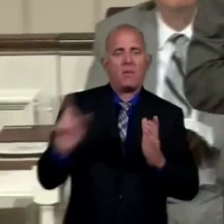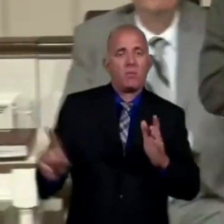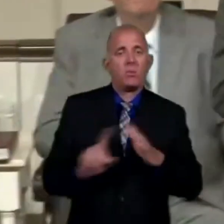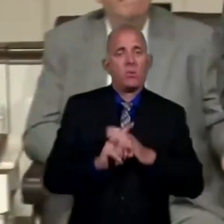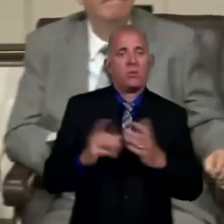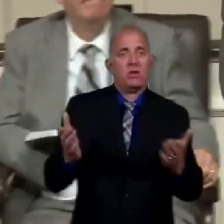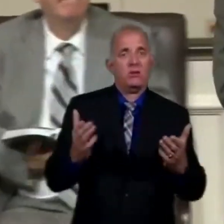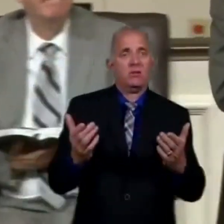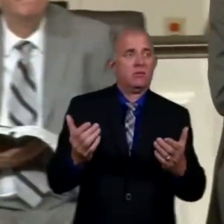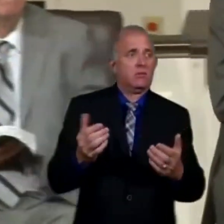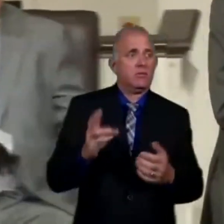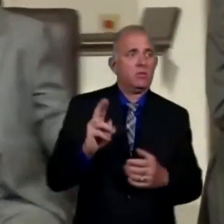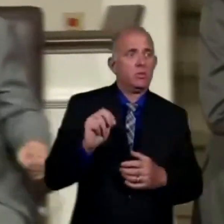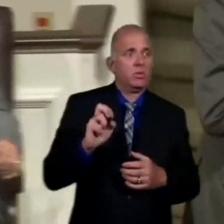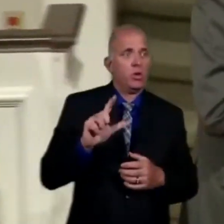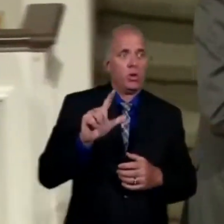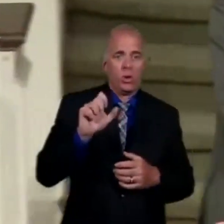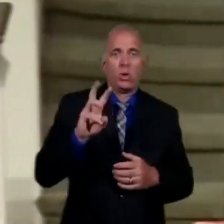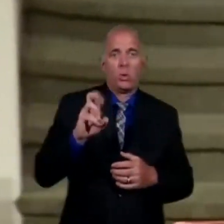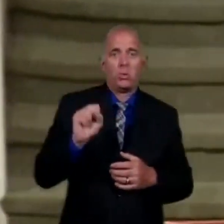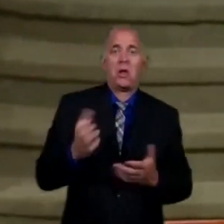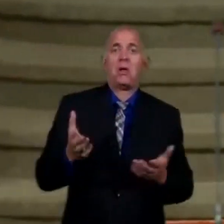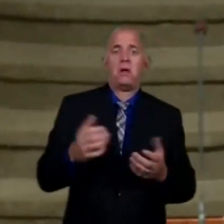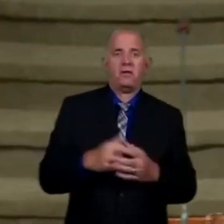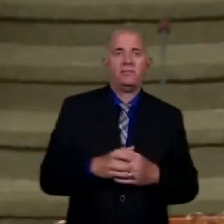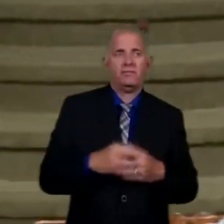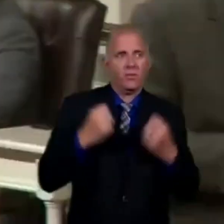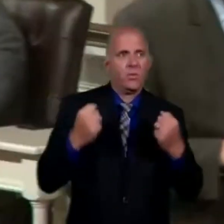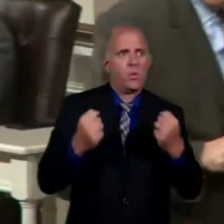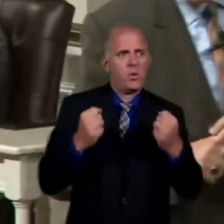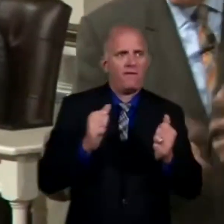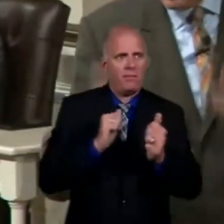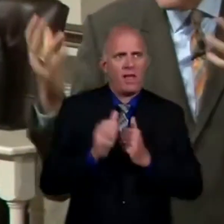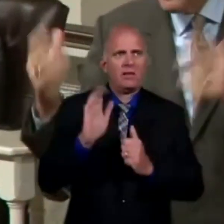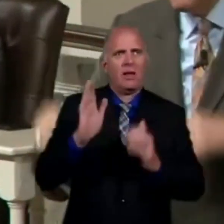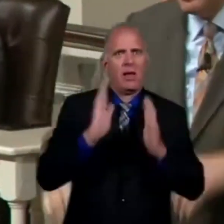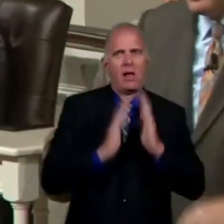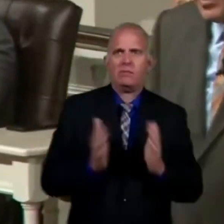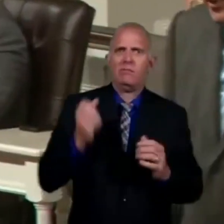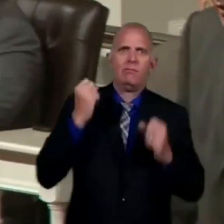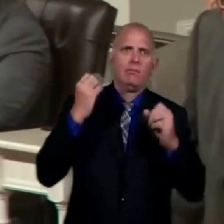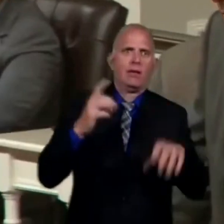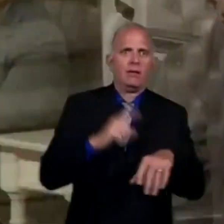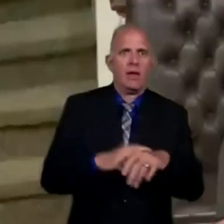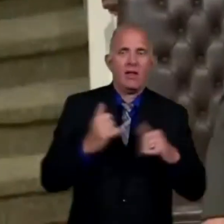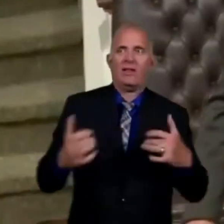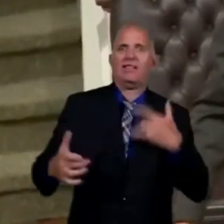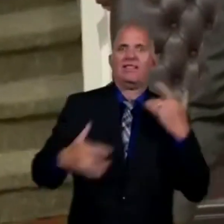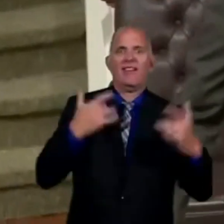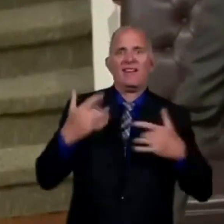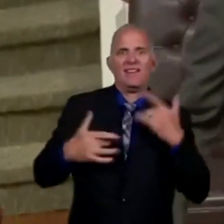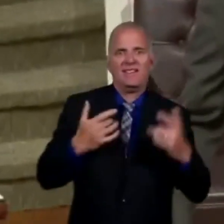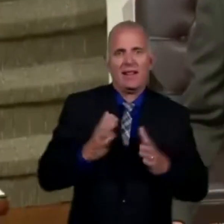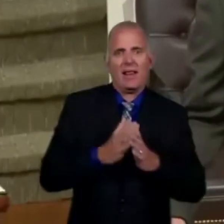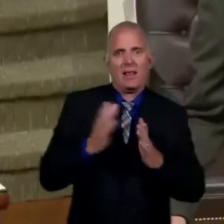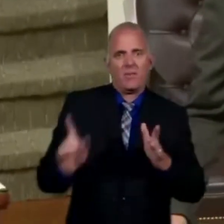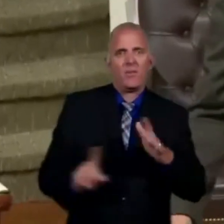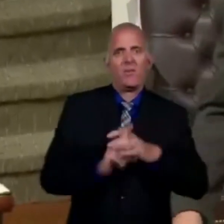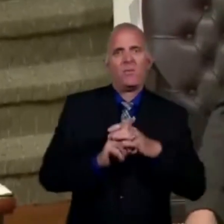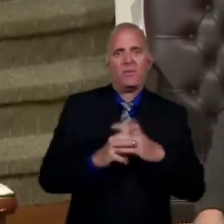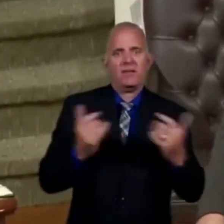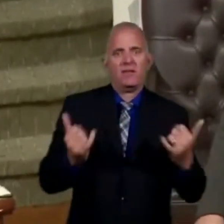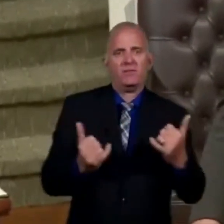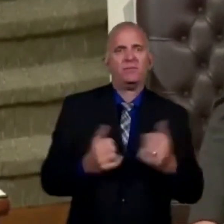today with us. I've driven by his house many times. Today is a great day for us to have Lewis with us. But